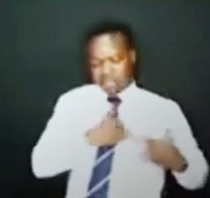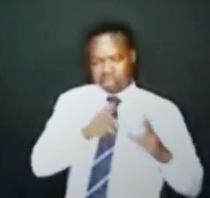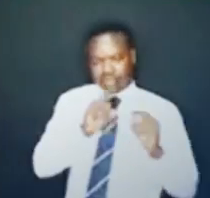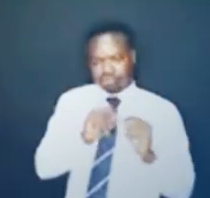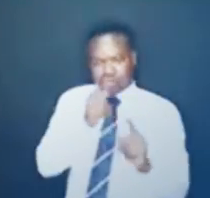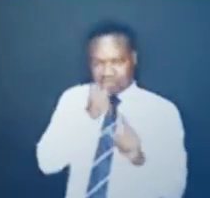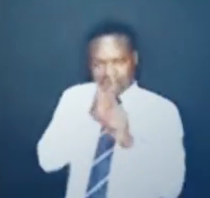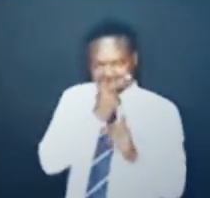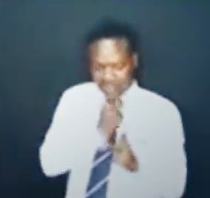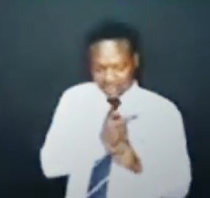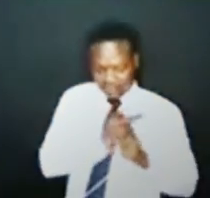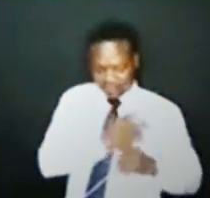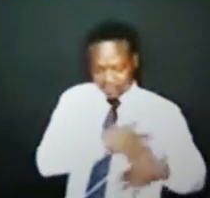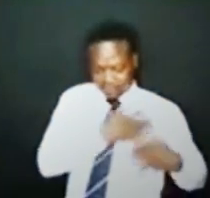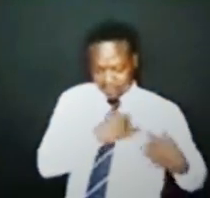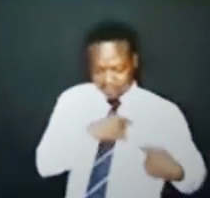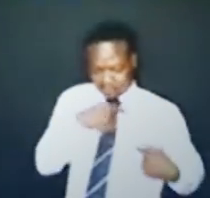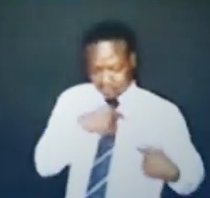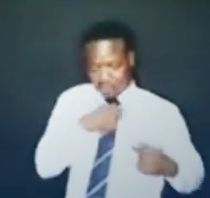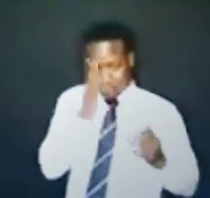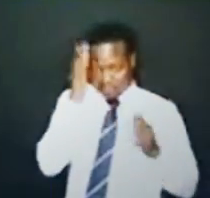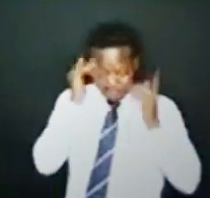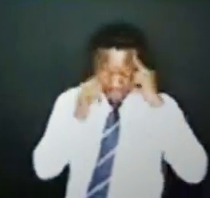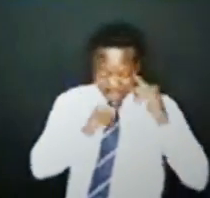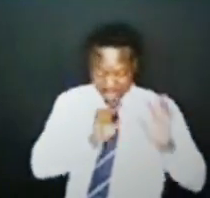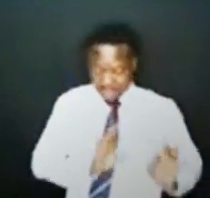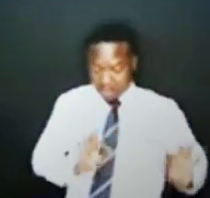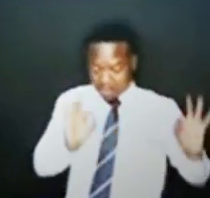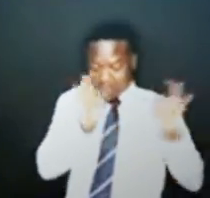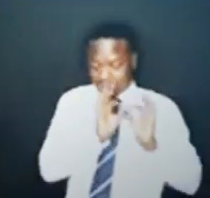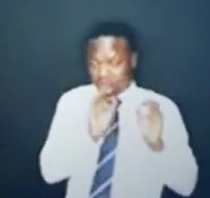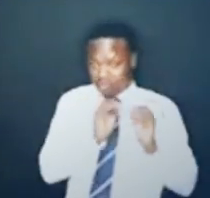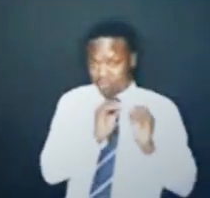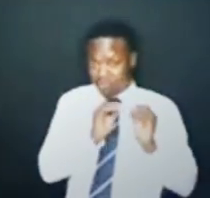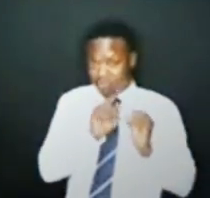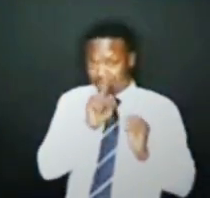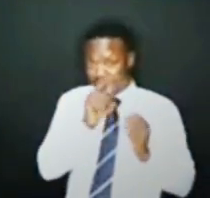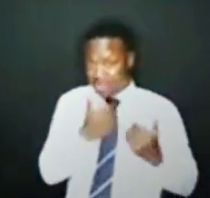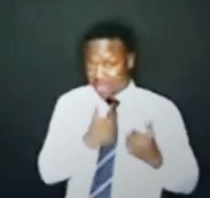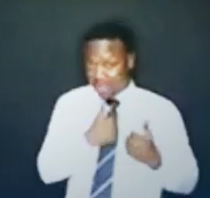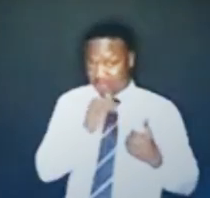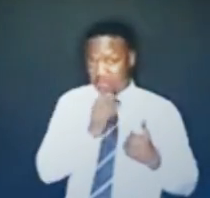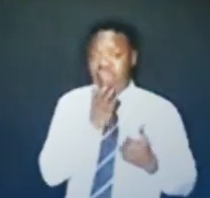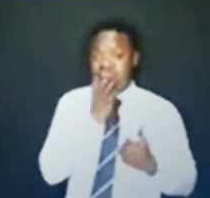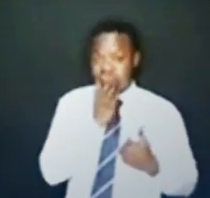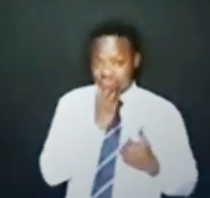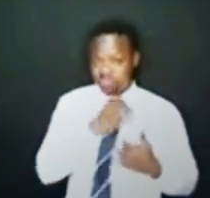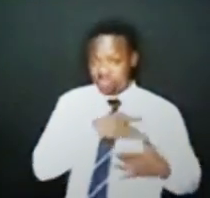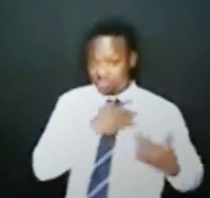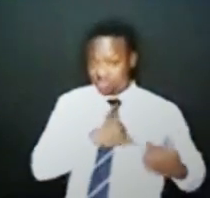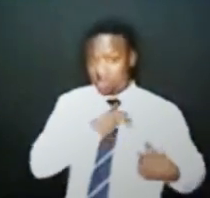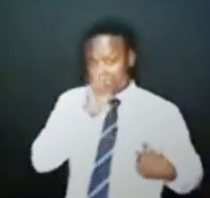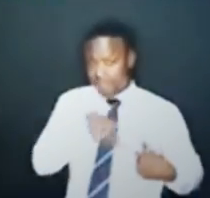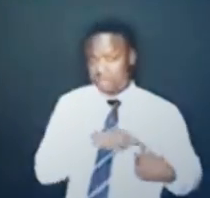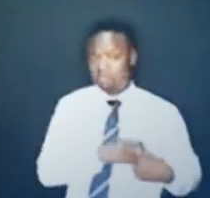Hold your heart as the most important property you have, and